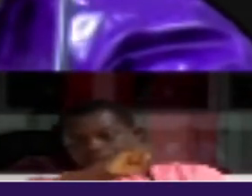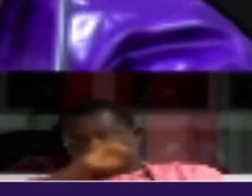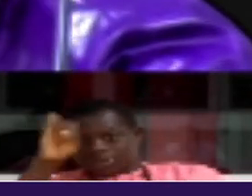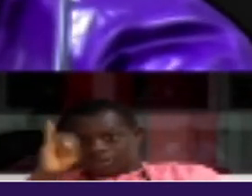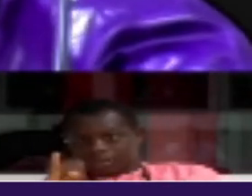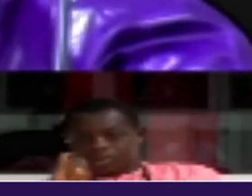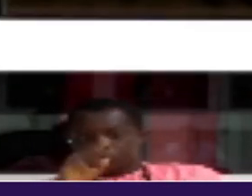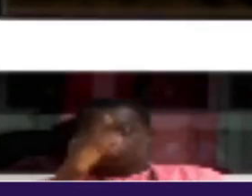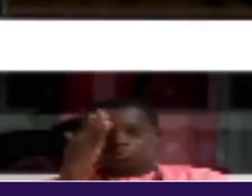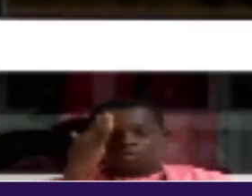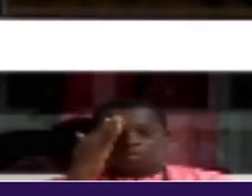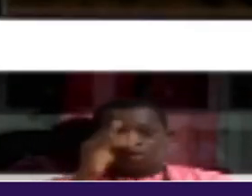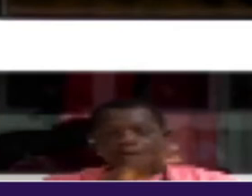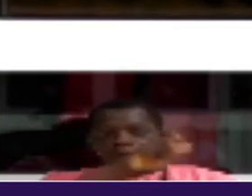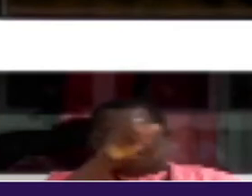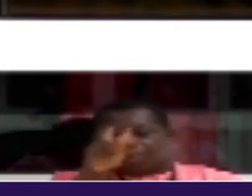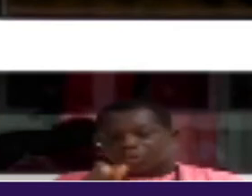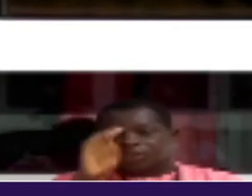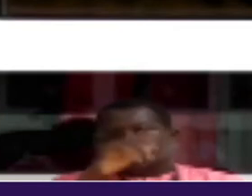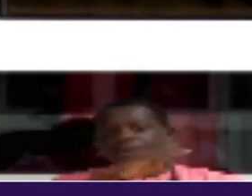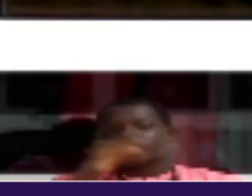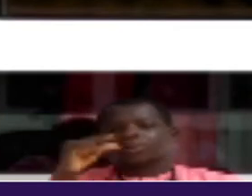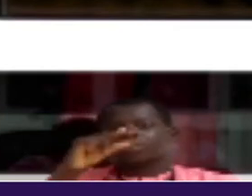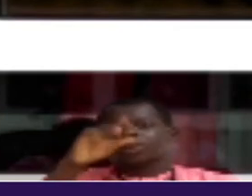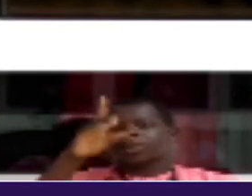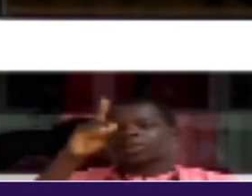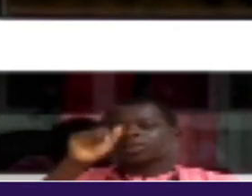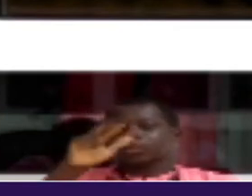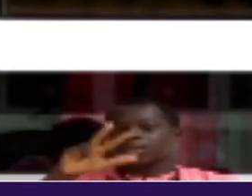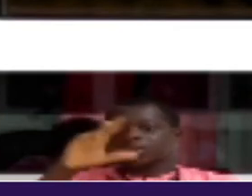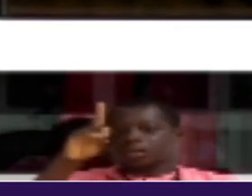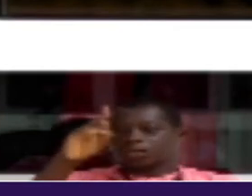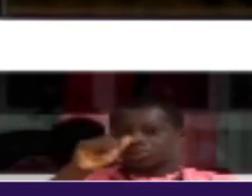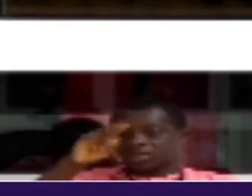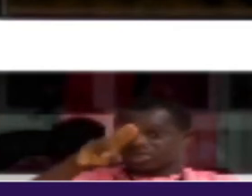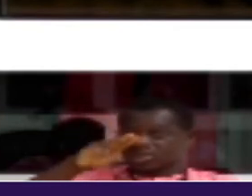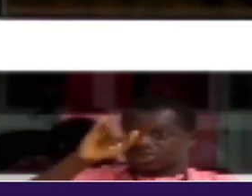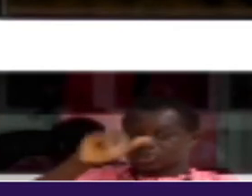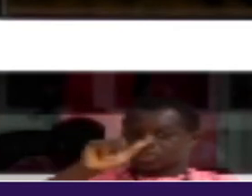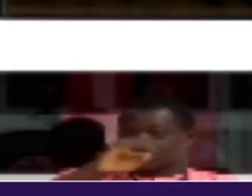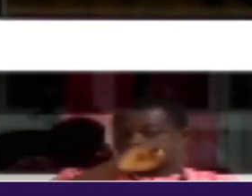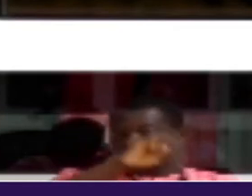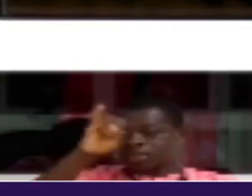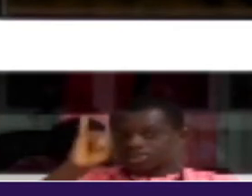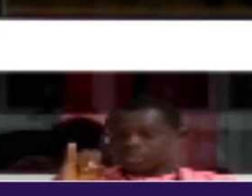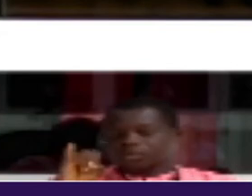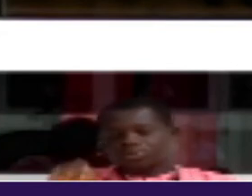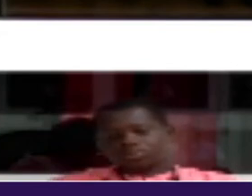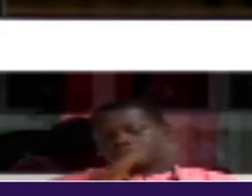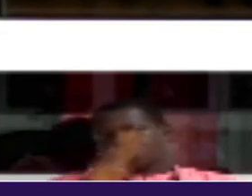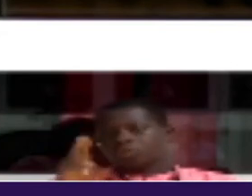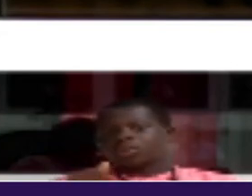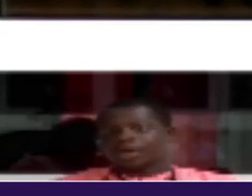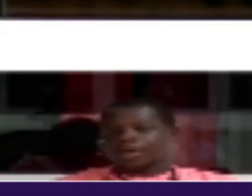Nyassi? No, I don't know the person called Dawda Nyassi. But during this investigation, I heard that the person who